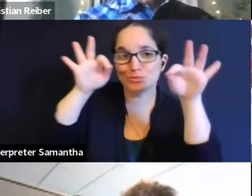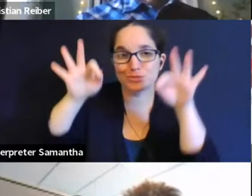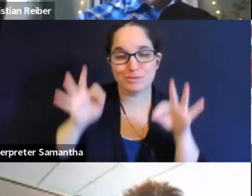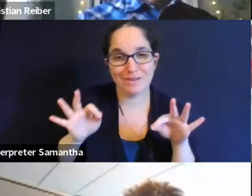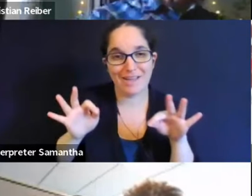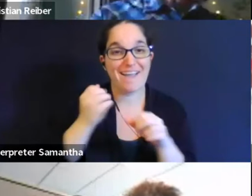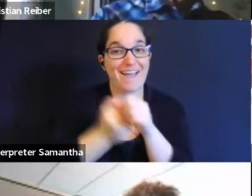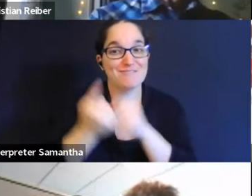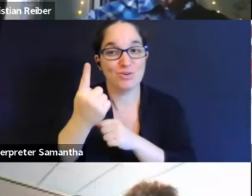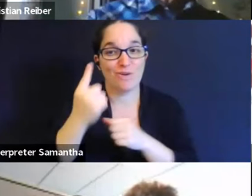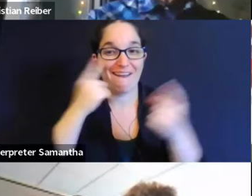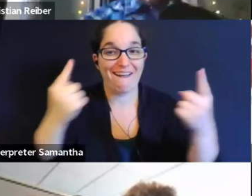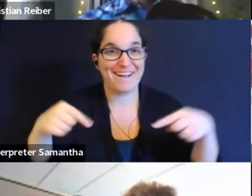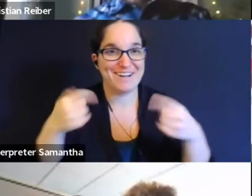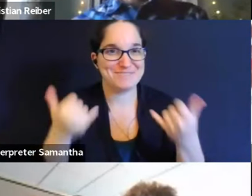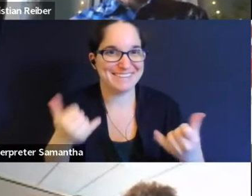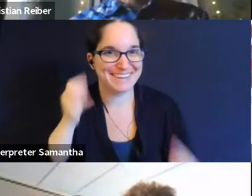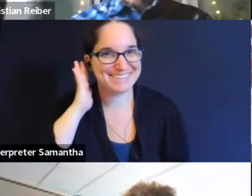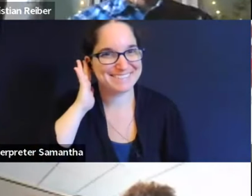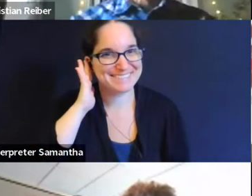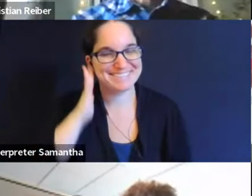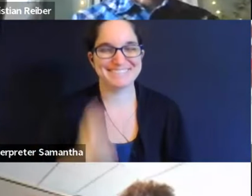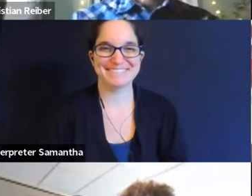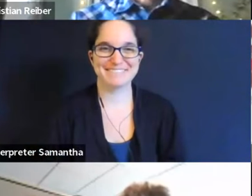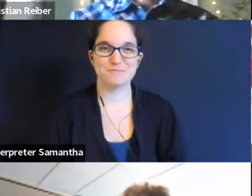who are attending with us.